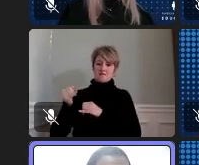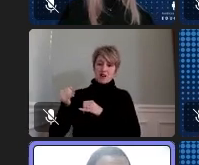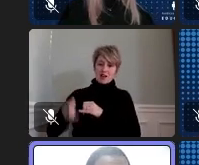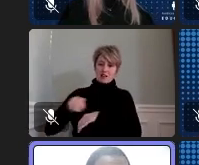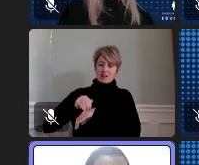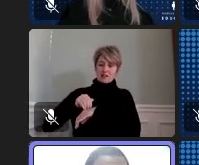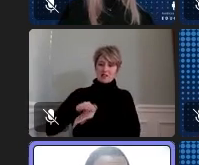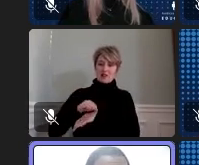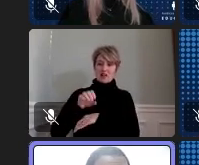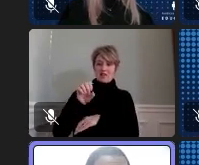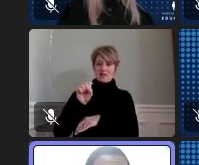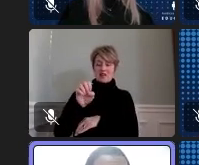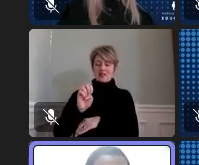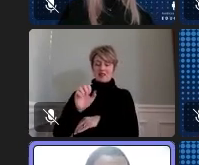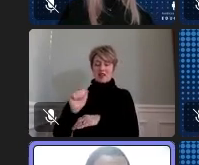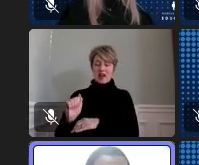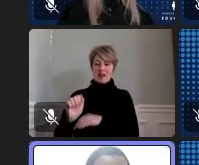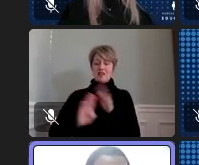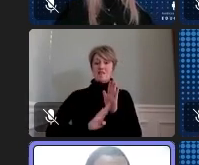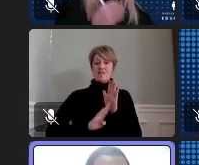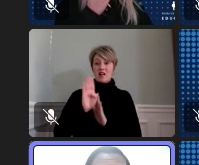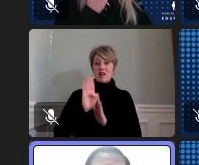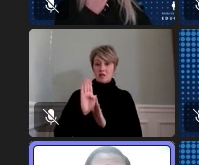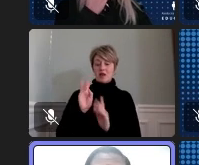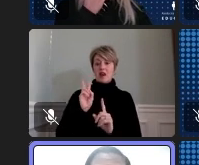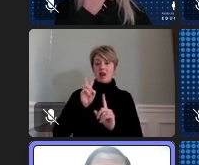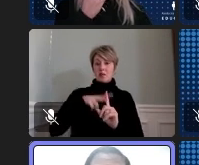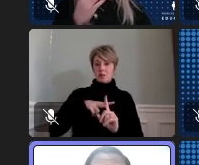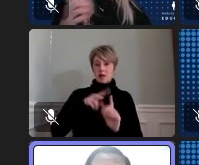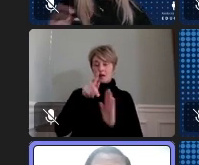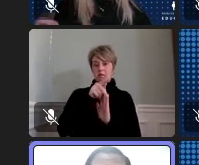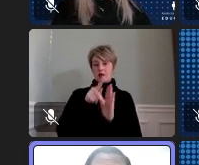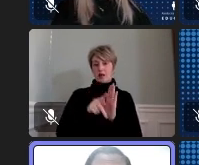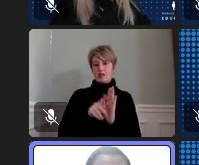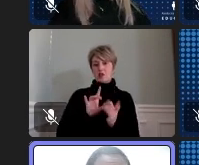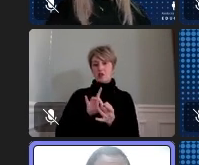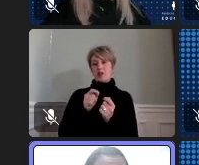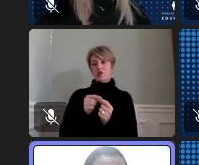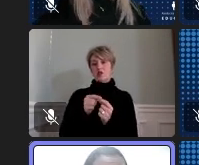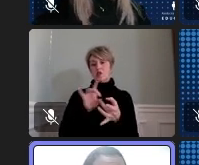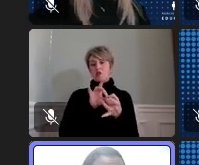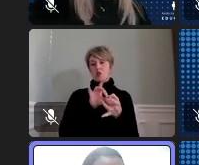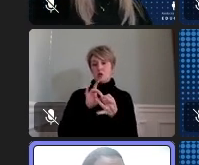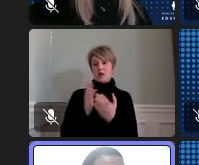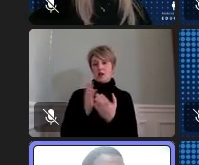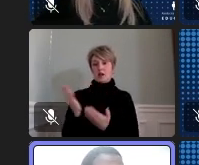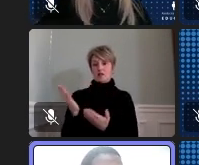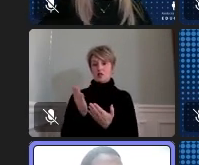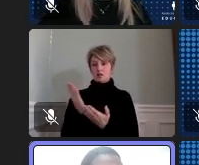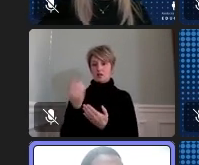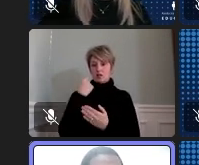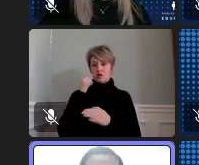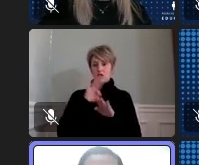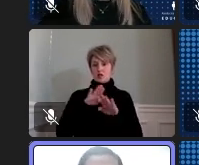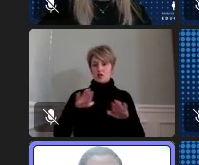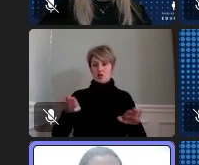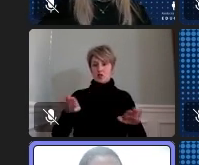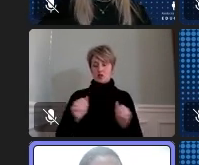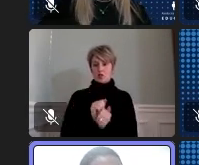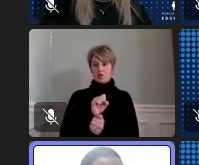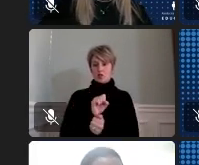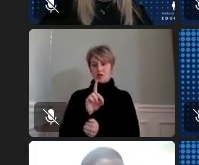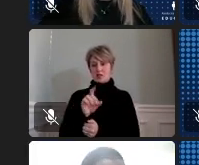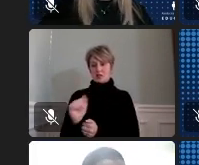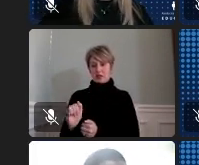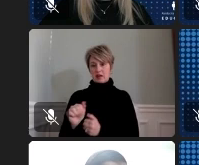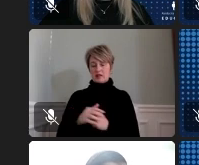in developing and implementing policies relating to the coordination of services for children with disabilities.